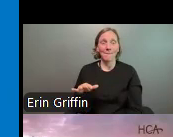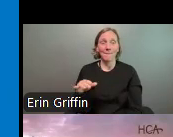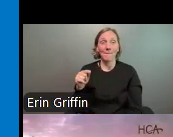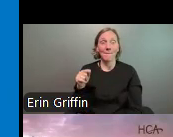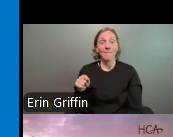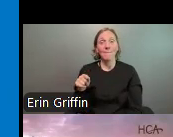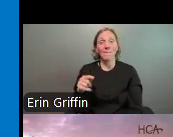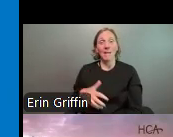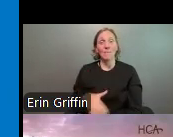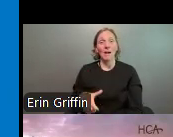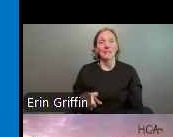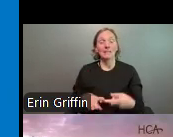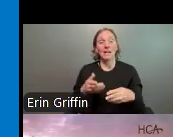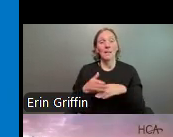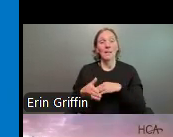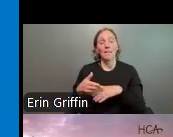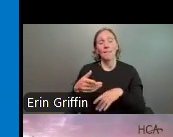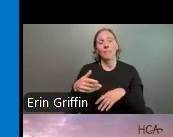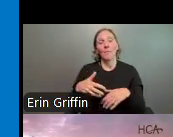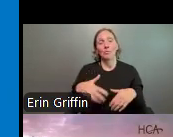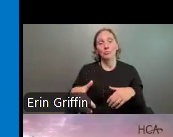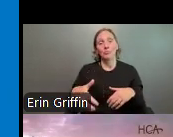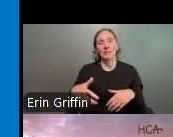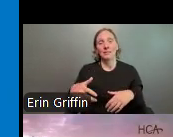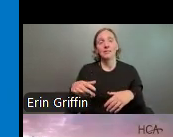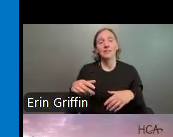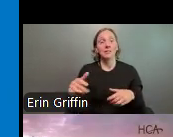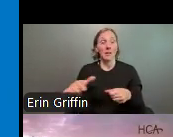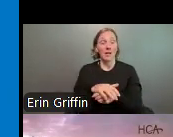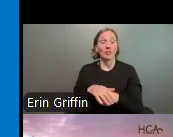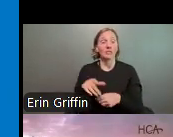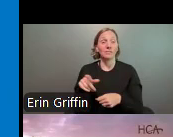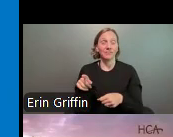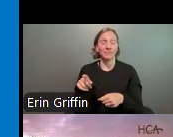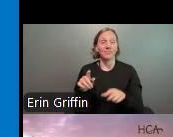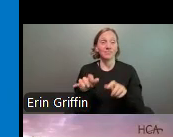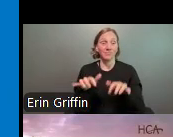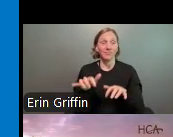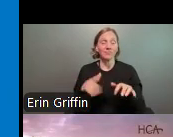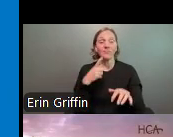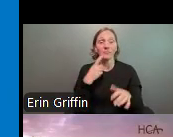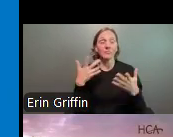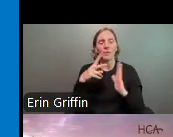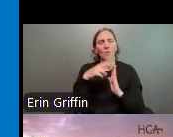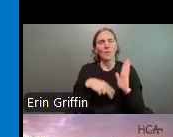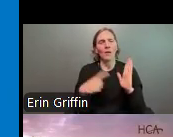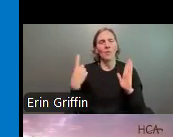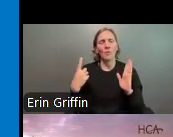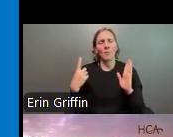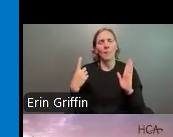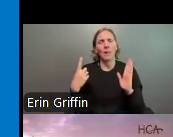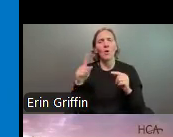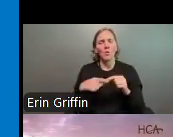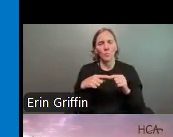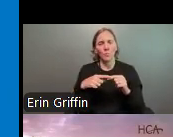about pregnancy and postpartum coverage. So this person said that they read once a client's pregnancy